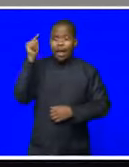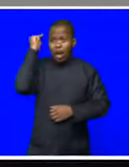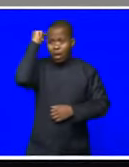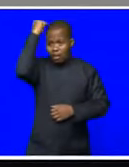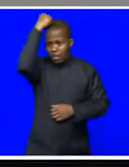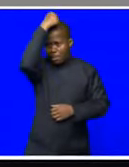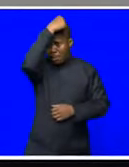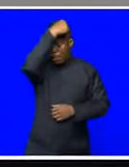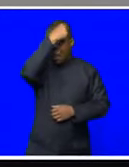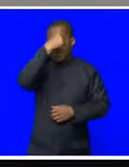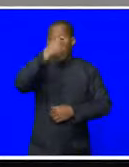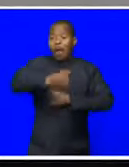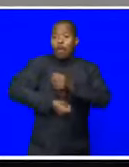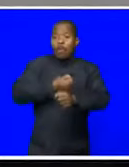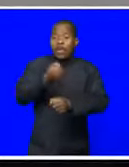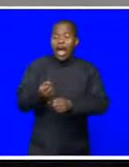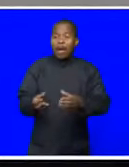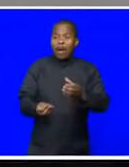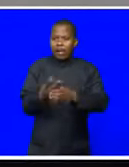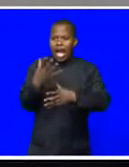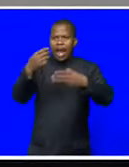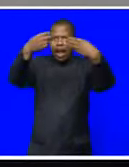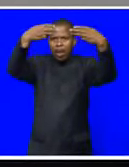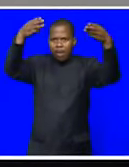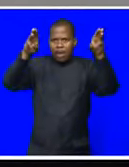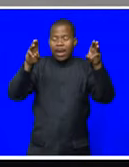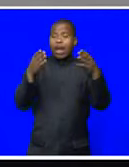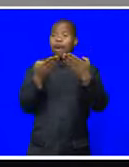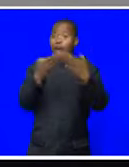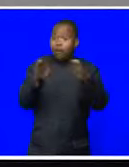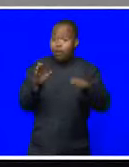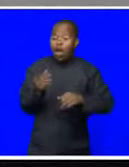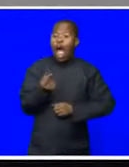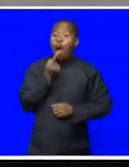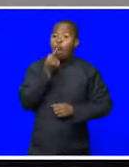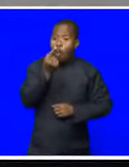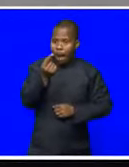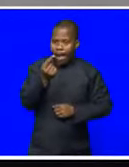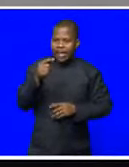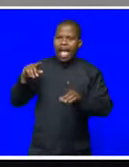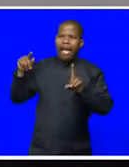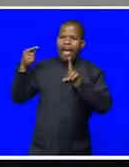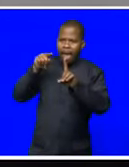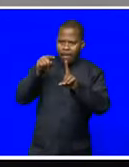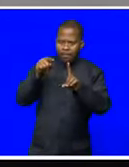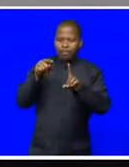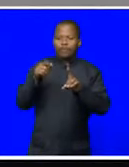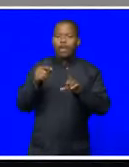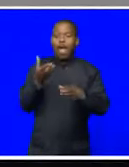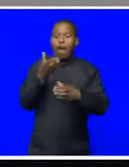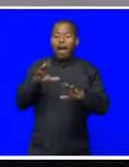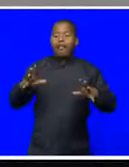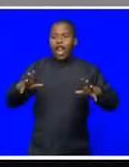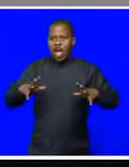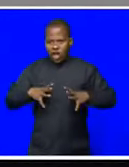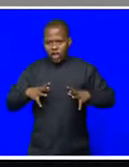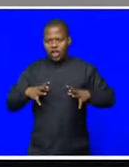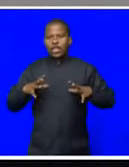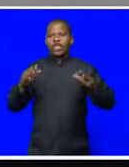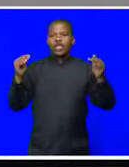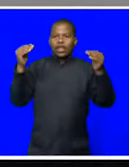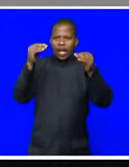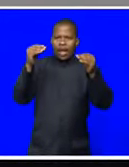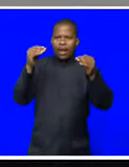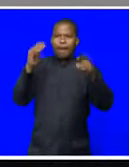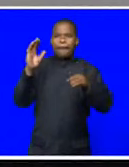throne earlier this year." The strategic plan and website are indeed an interpretation of reviving the first world